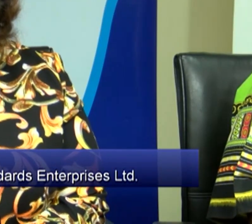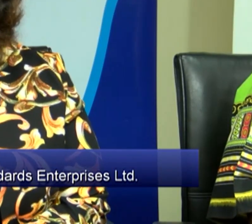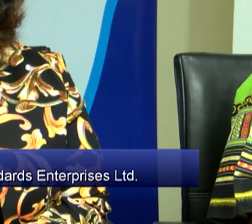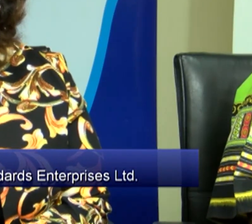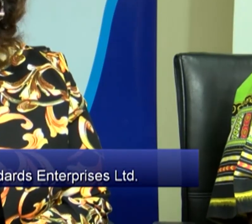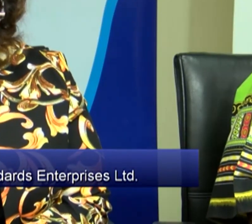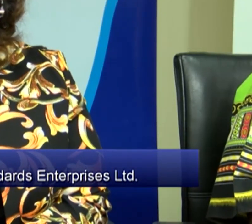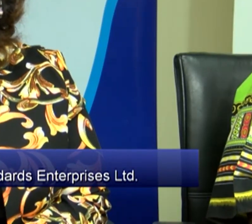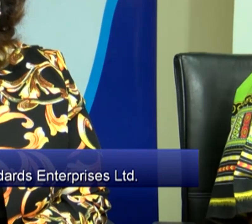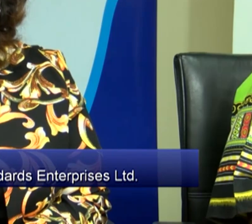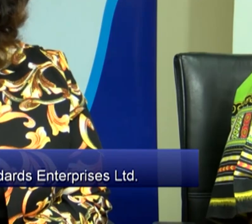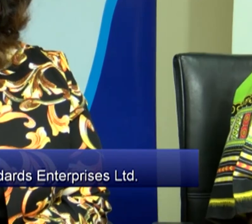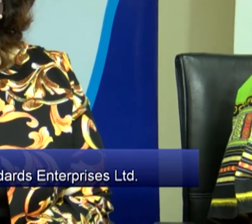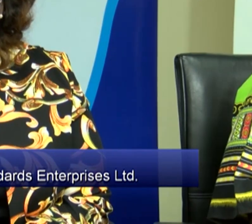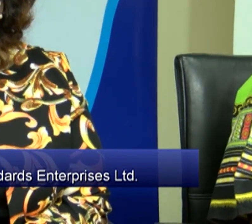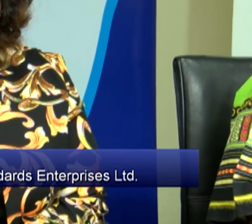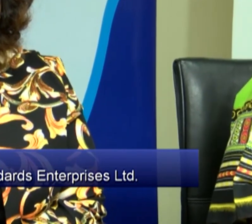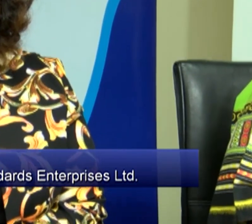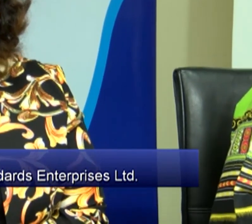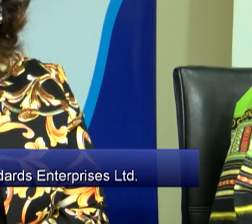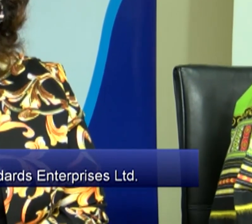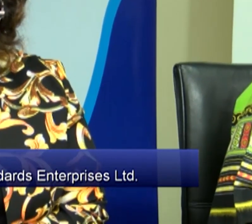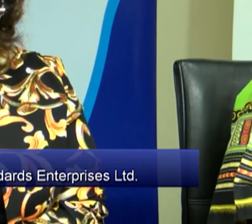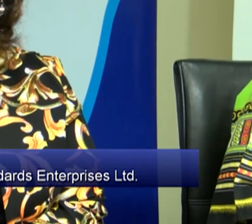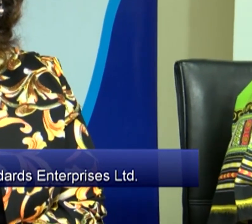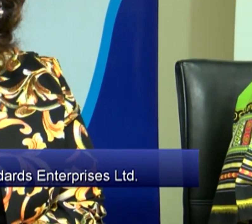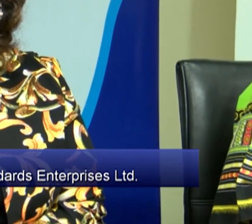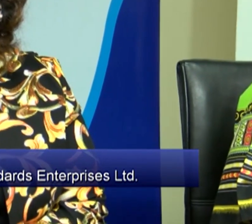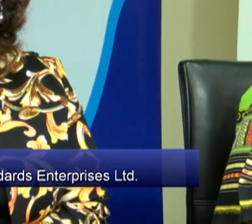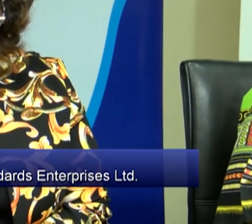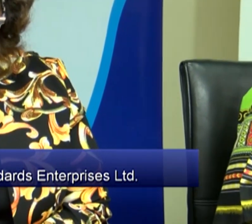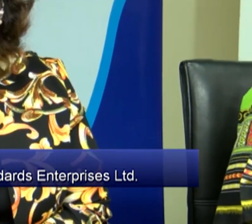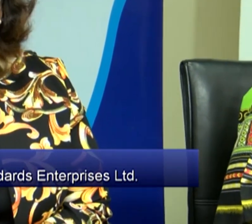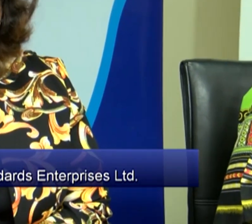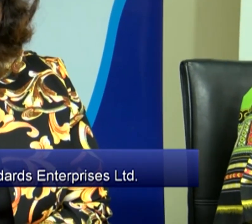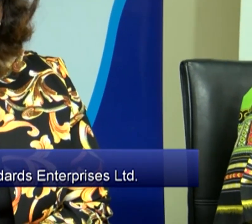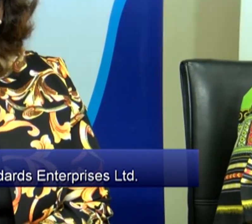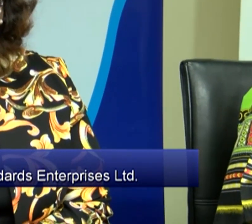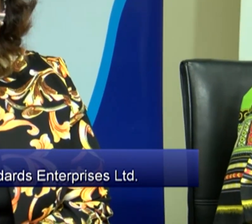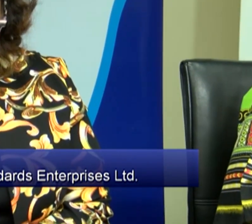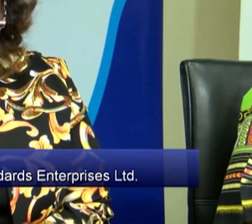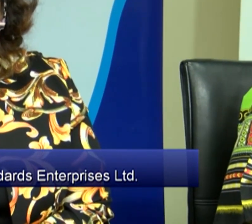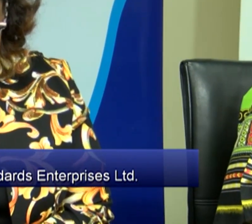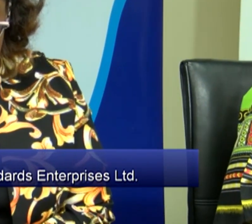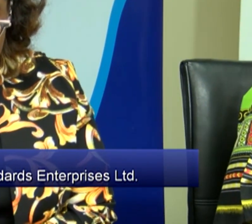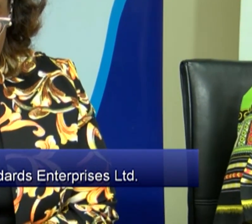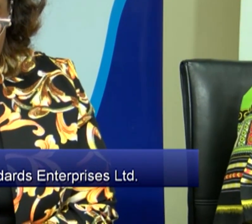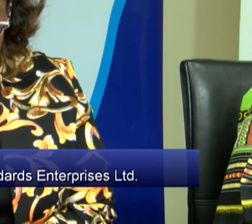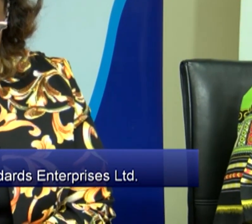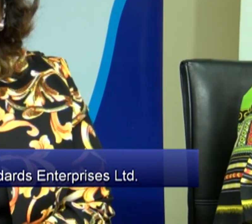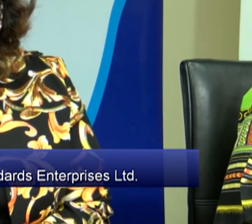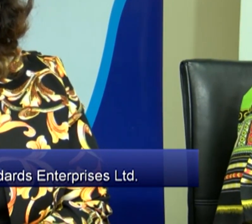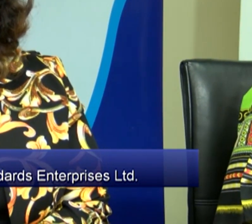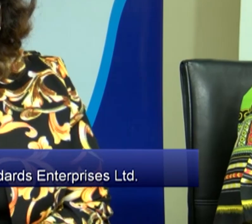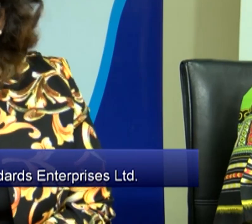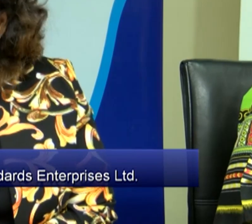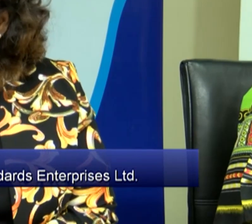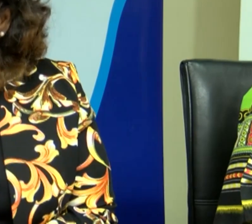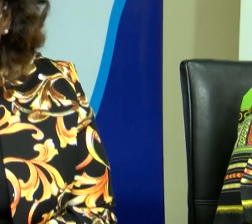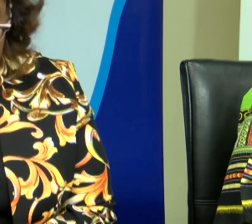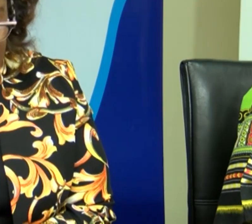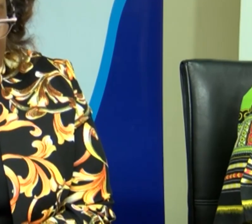scene who have come through this program and have been able to hone their skills and use their talents in writing